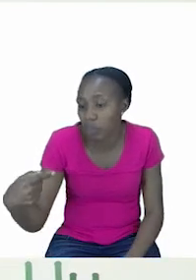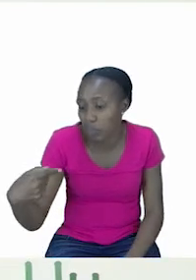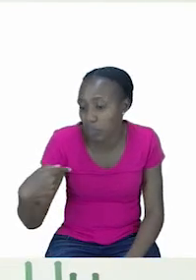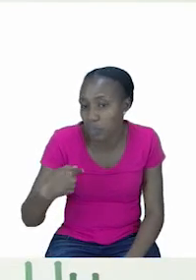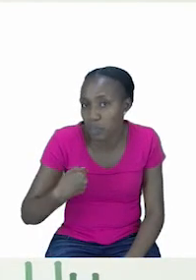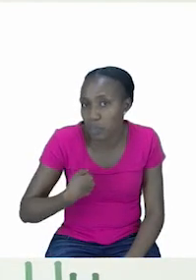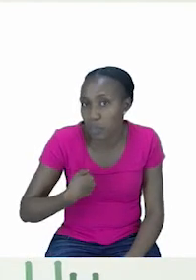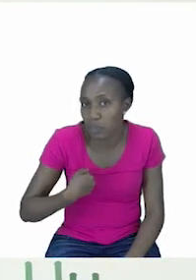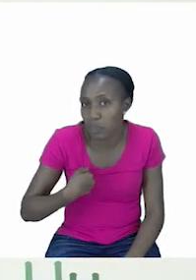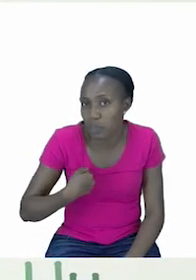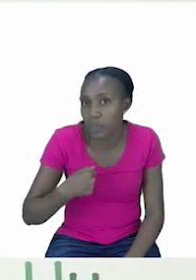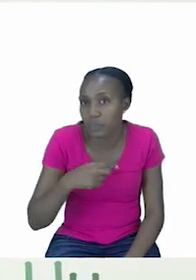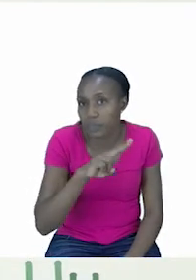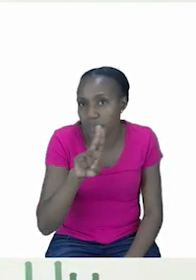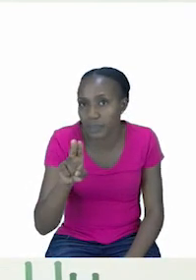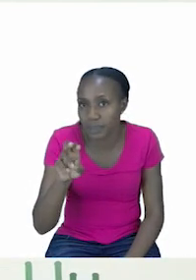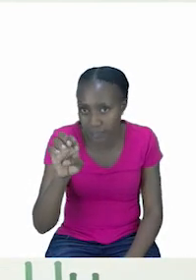say, he.